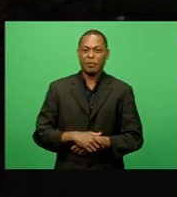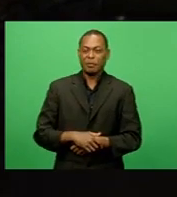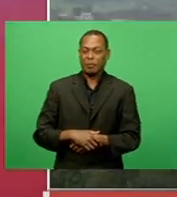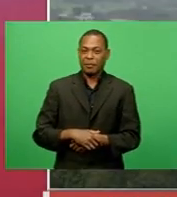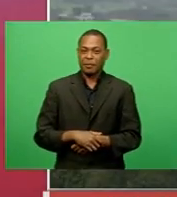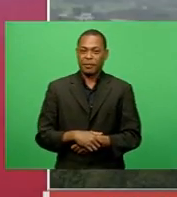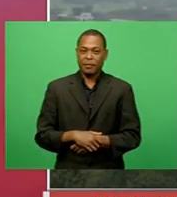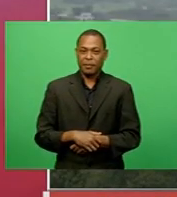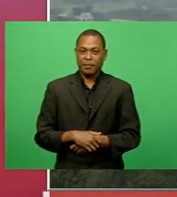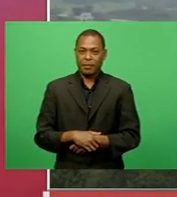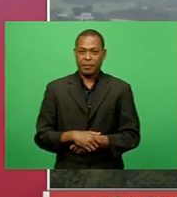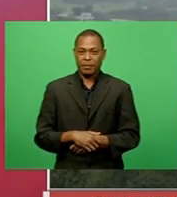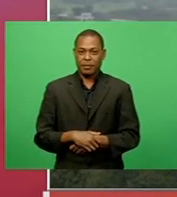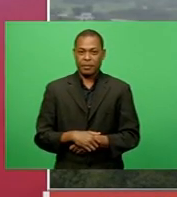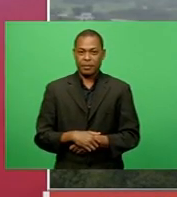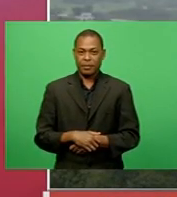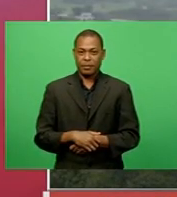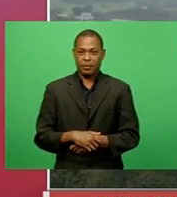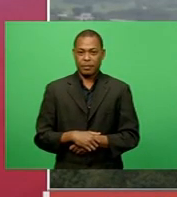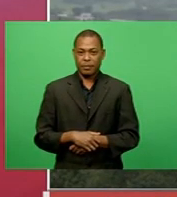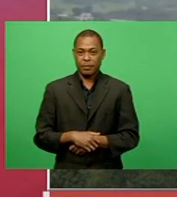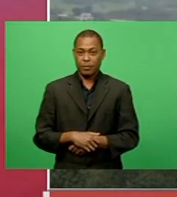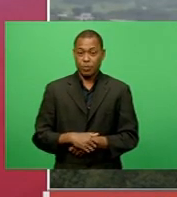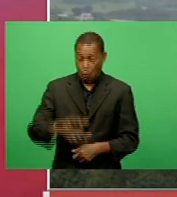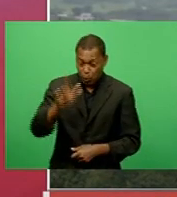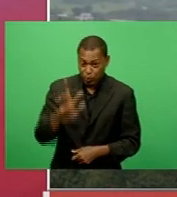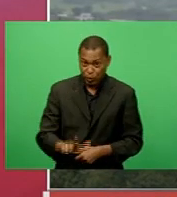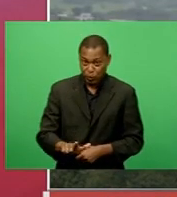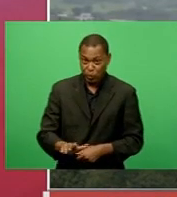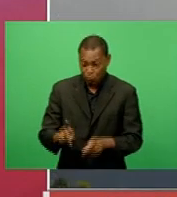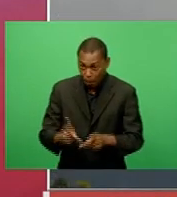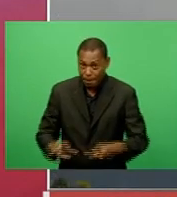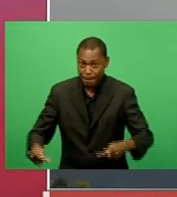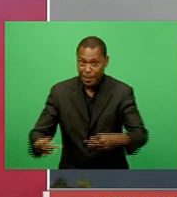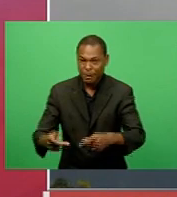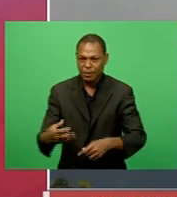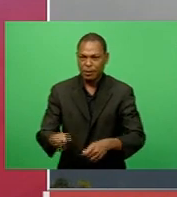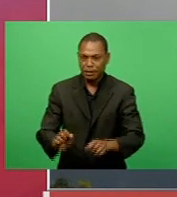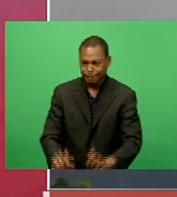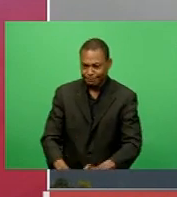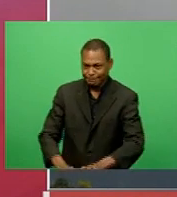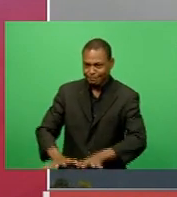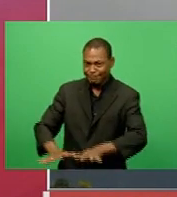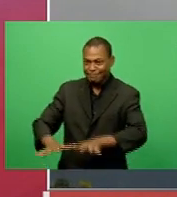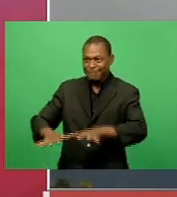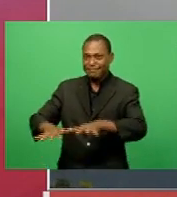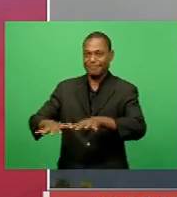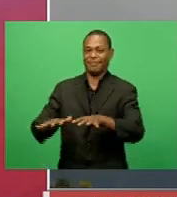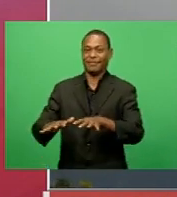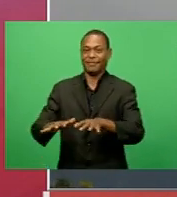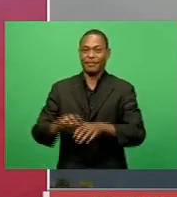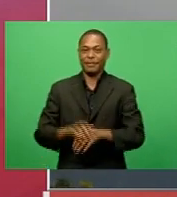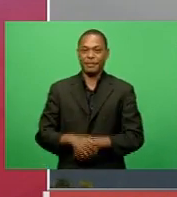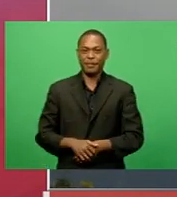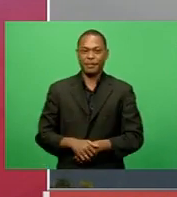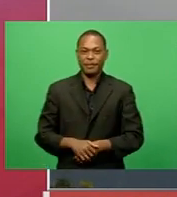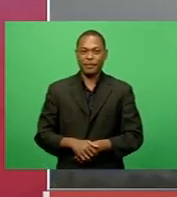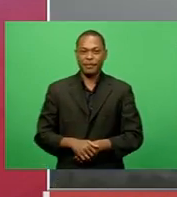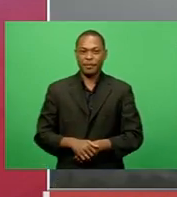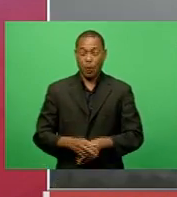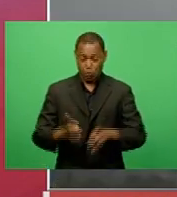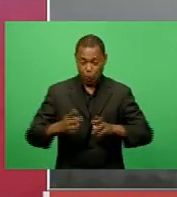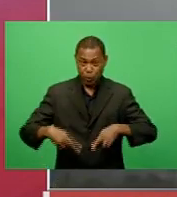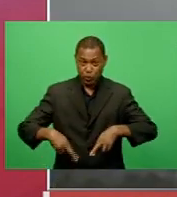of rain. Now, a lot of the low-lying and flood-prone areas have already started collecting water, and on the